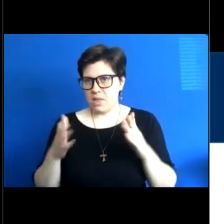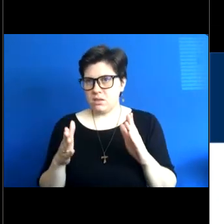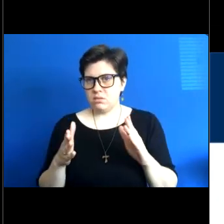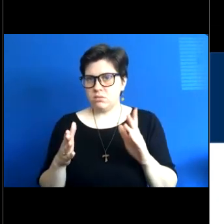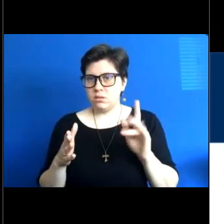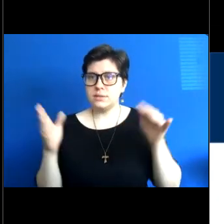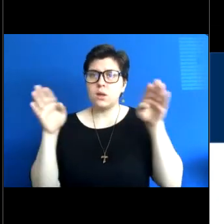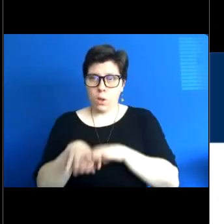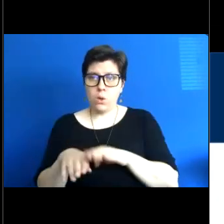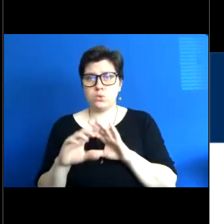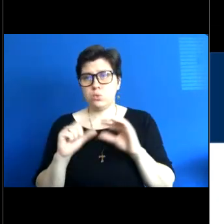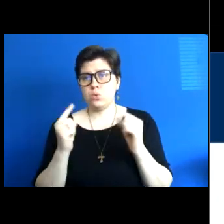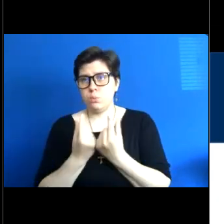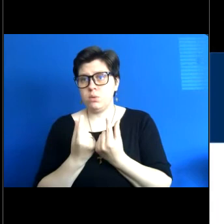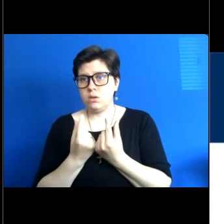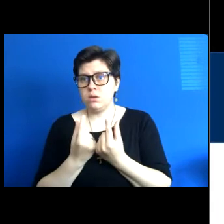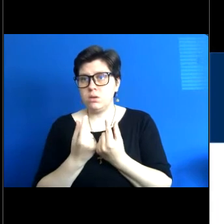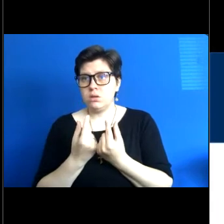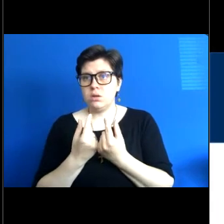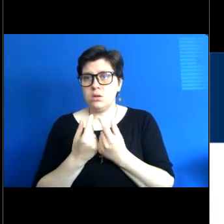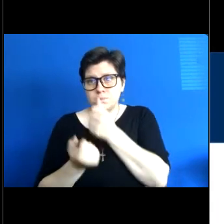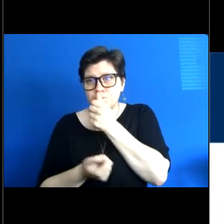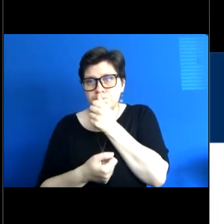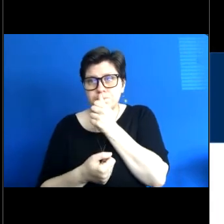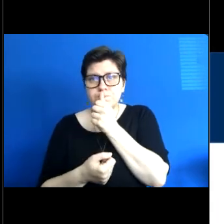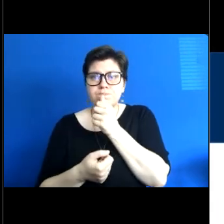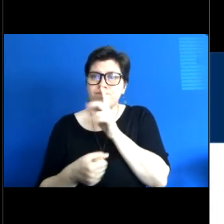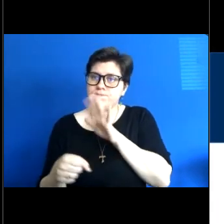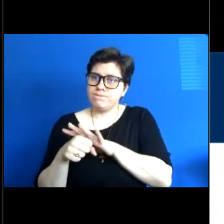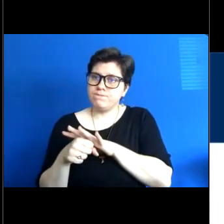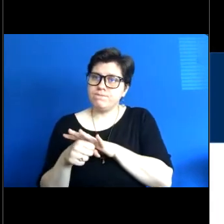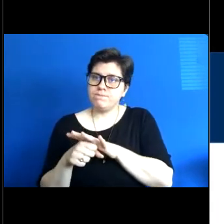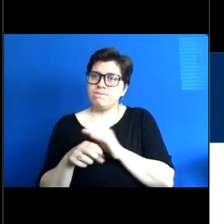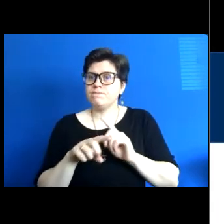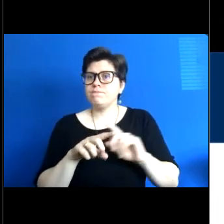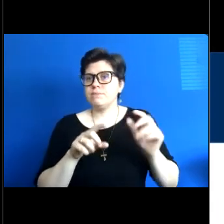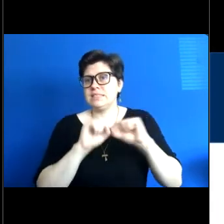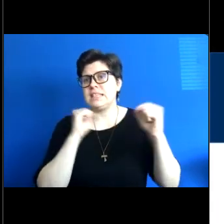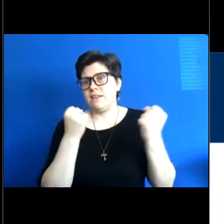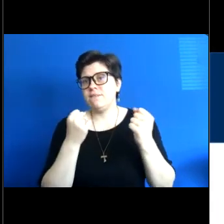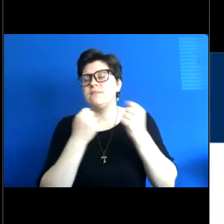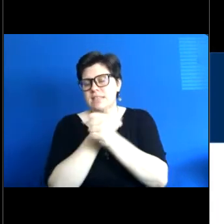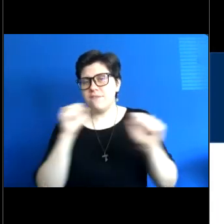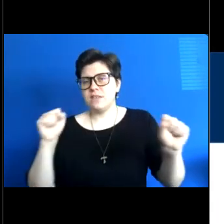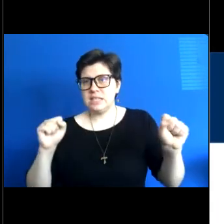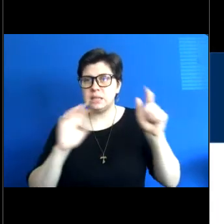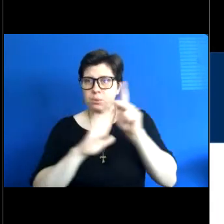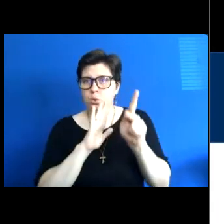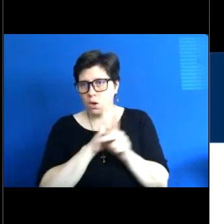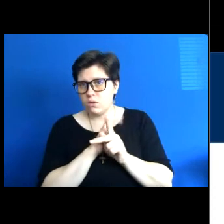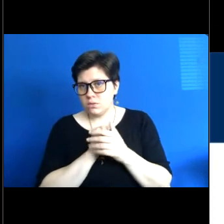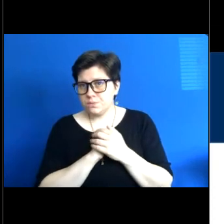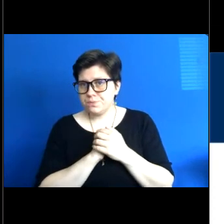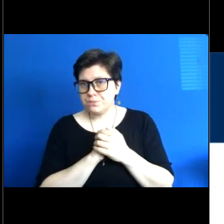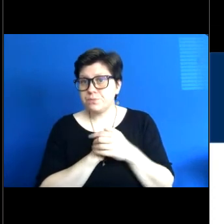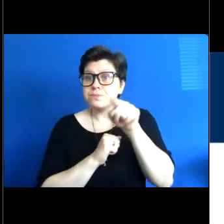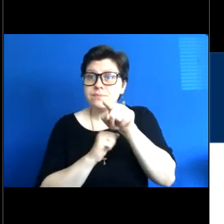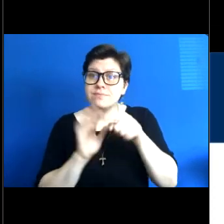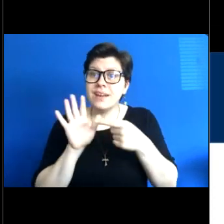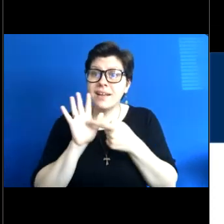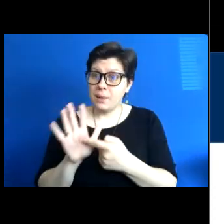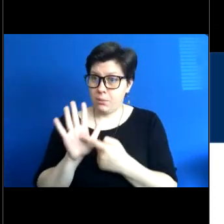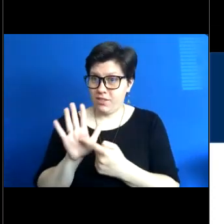group. So that way we're ensuring these different safety protocols are being used. And here is an